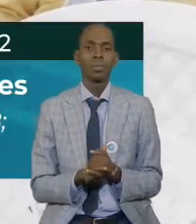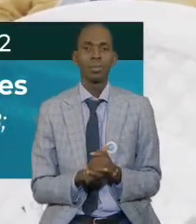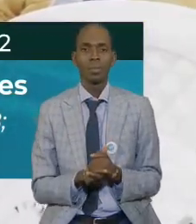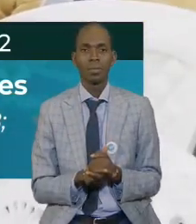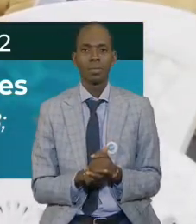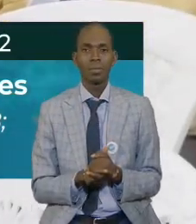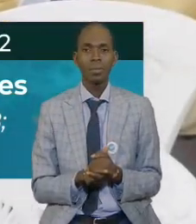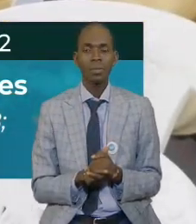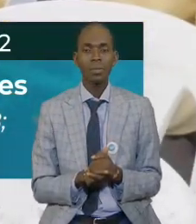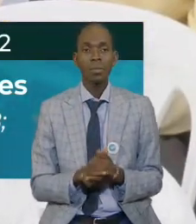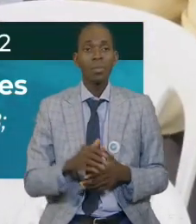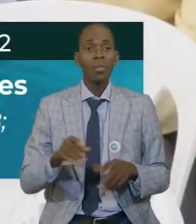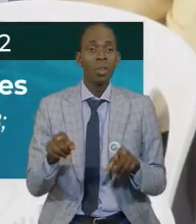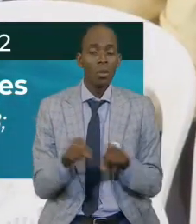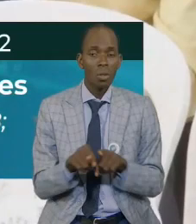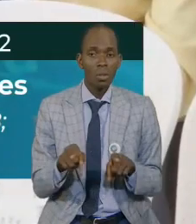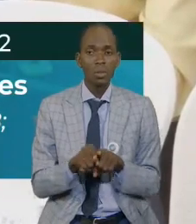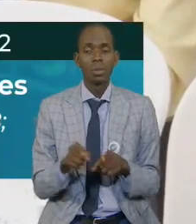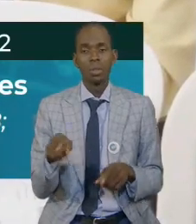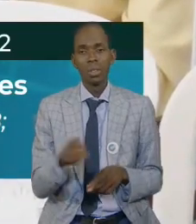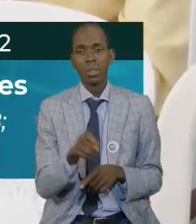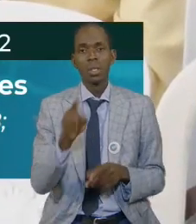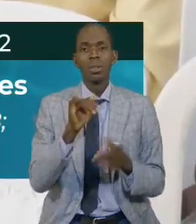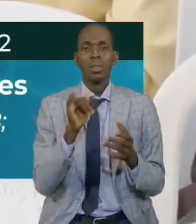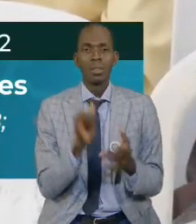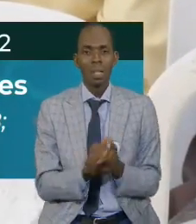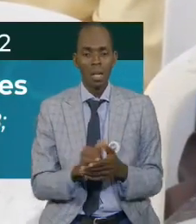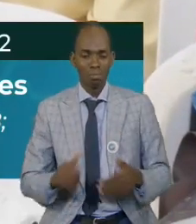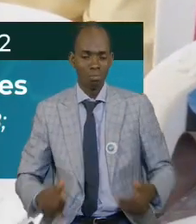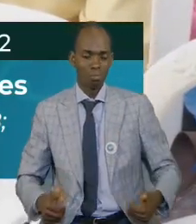even them that contended